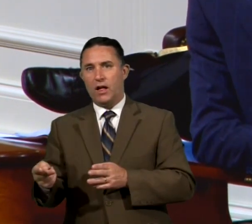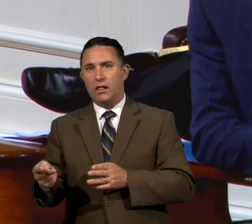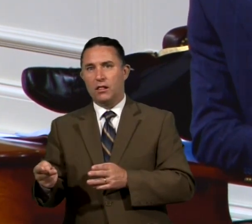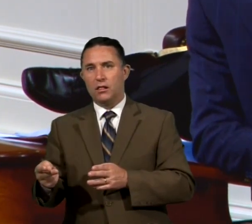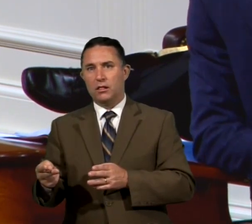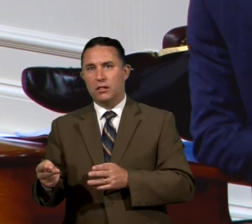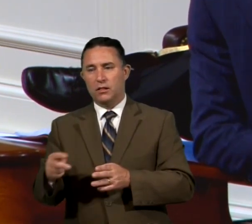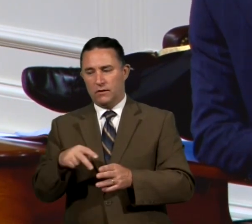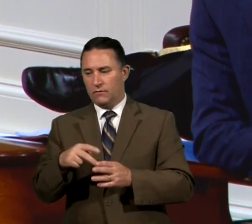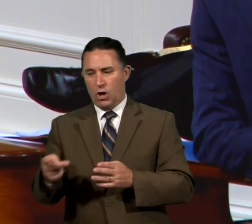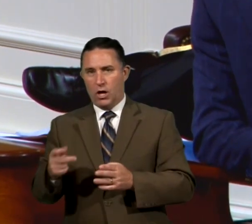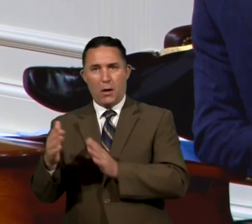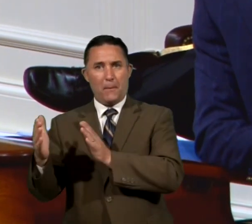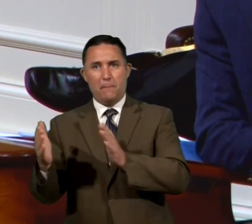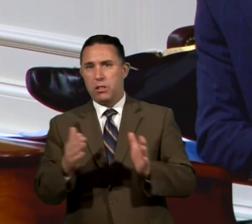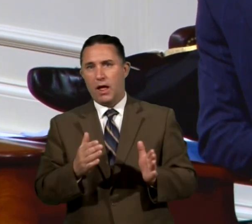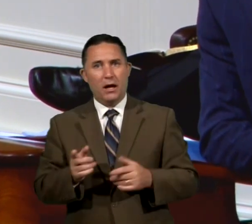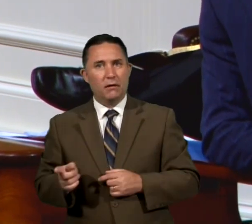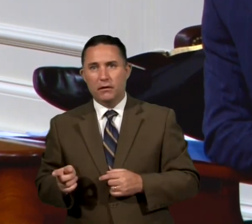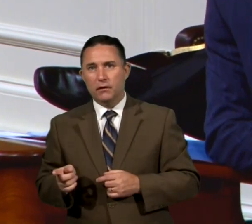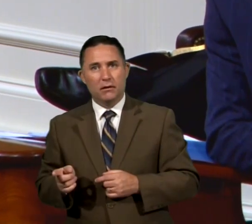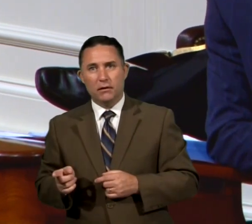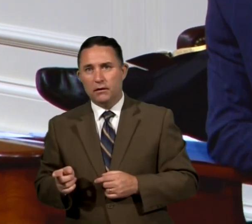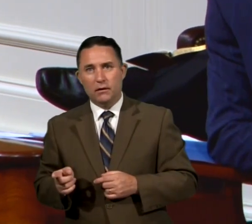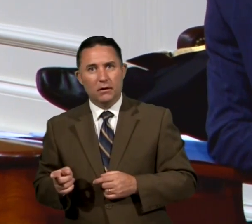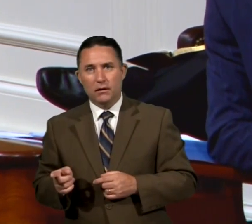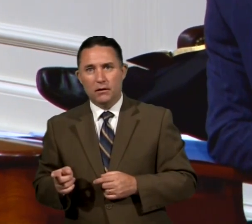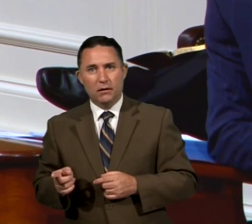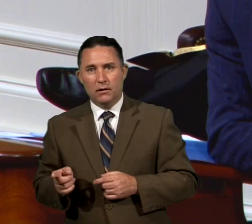His falling was unintentional.